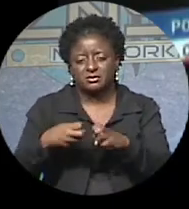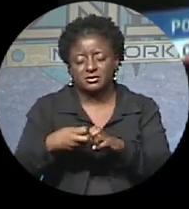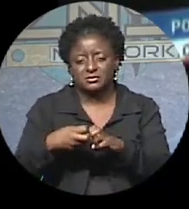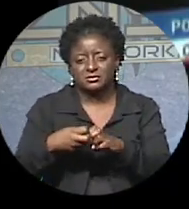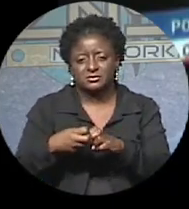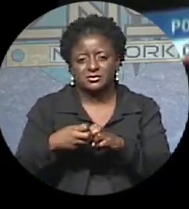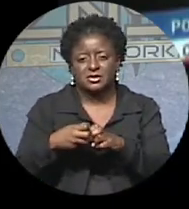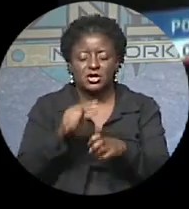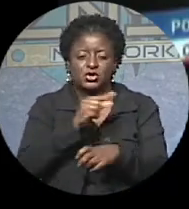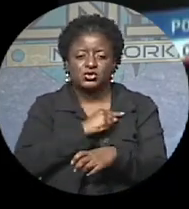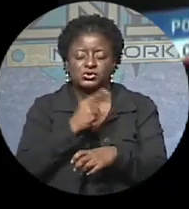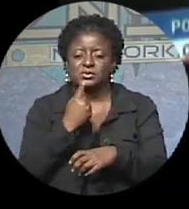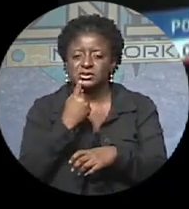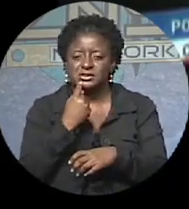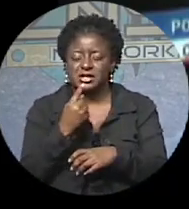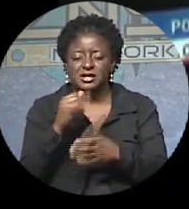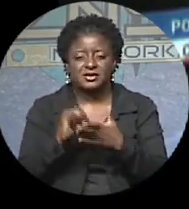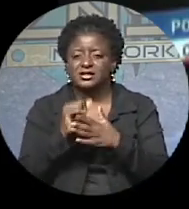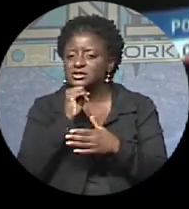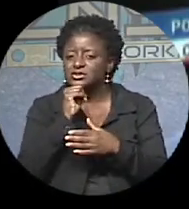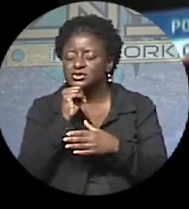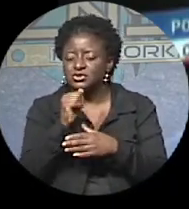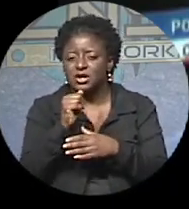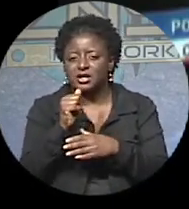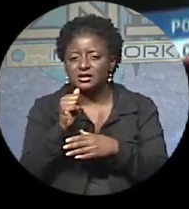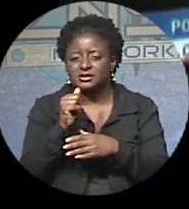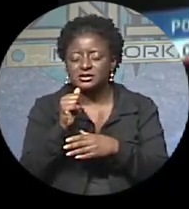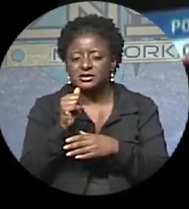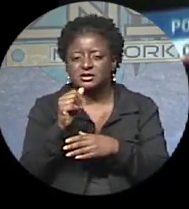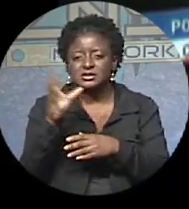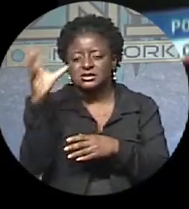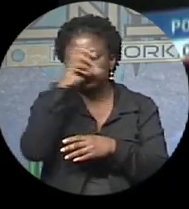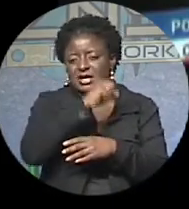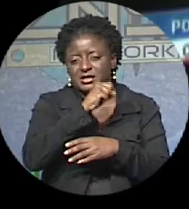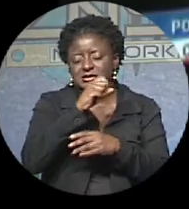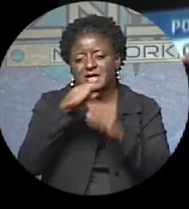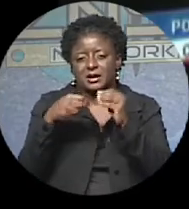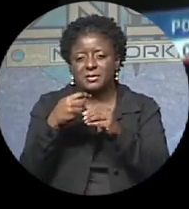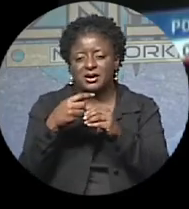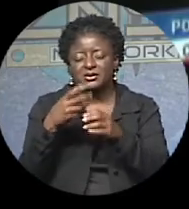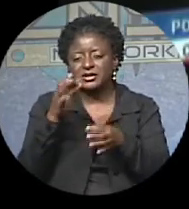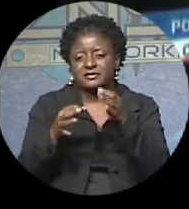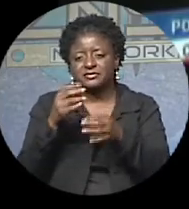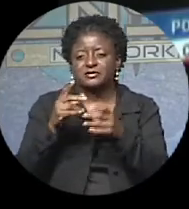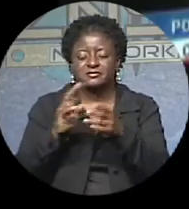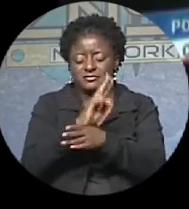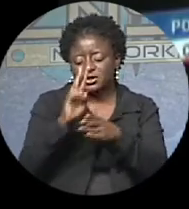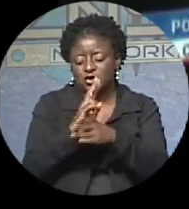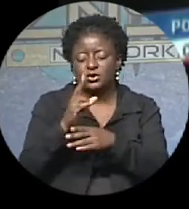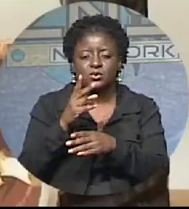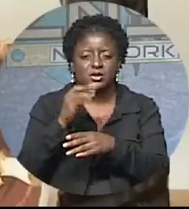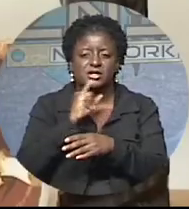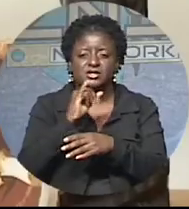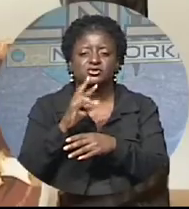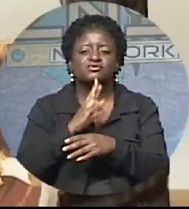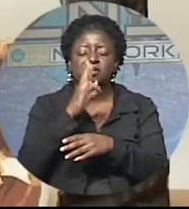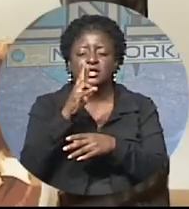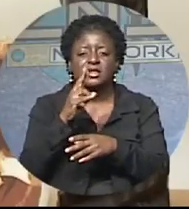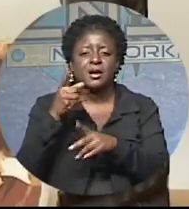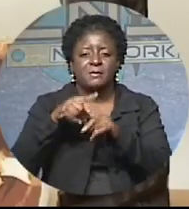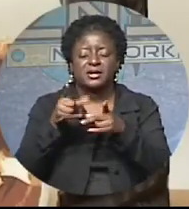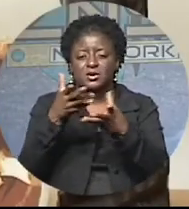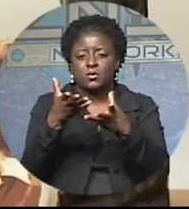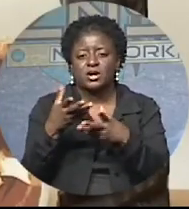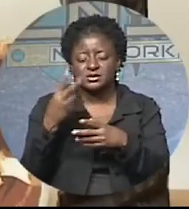wouldn't speculate about the authenticity of the video, though he did want to satisfy himself that the detainees were safe. I prefer to go